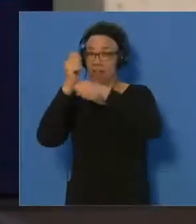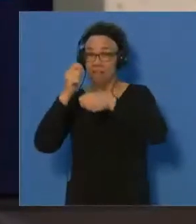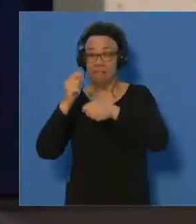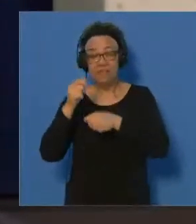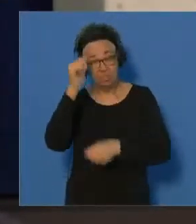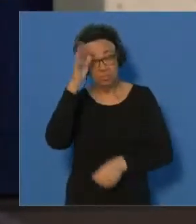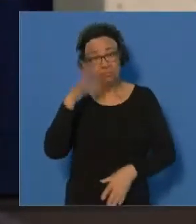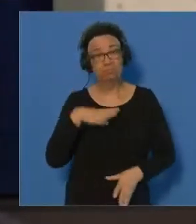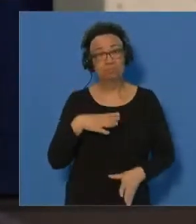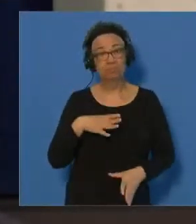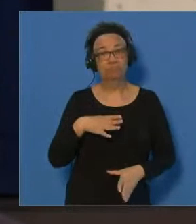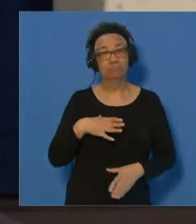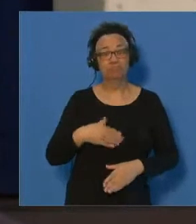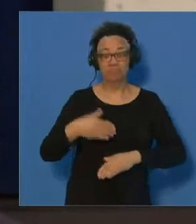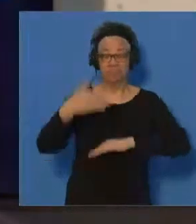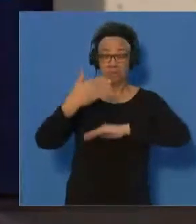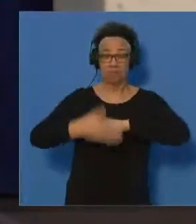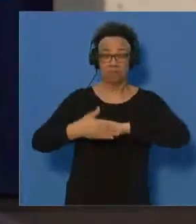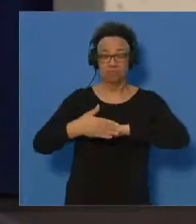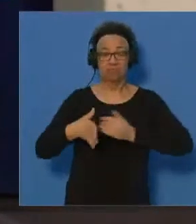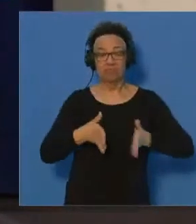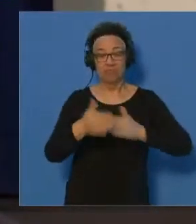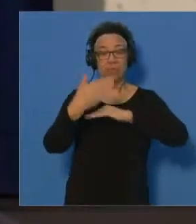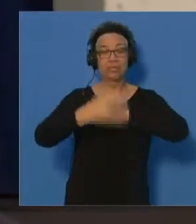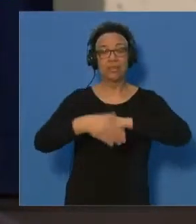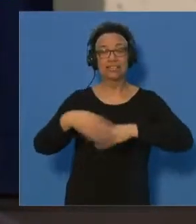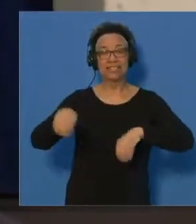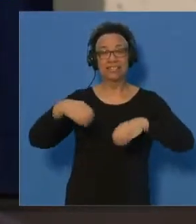roadside sales by a registered commercial farmer,